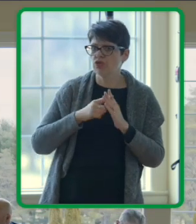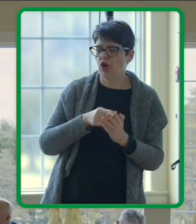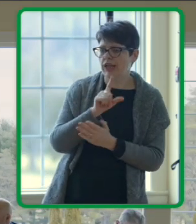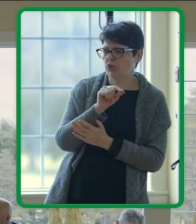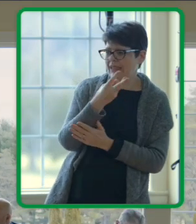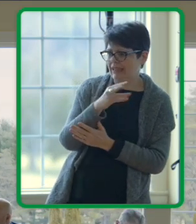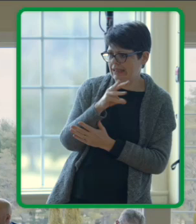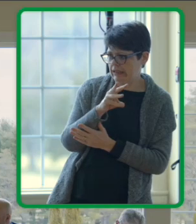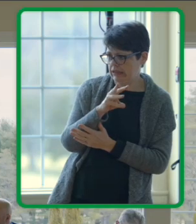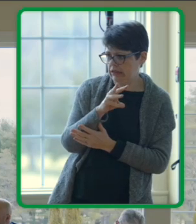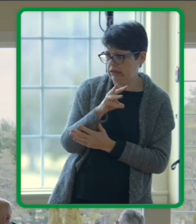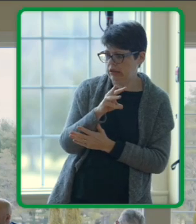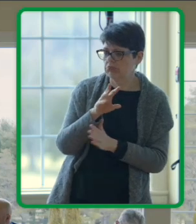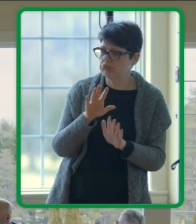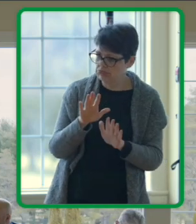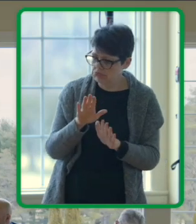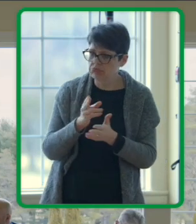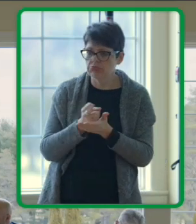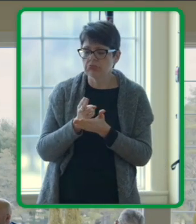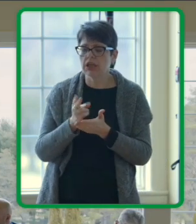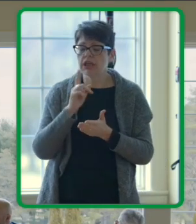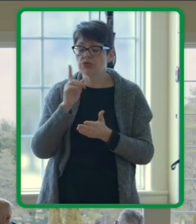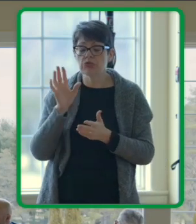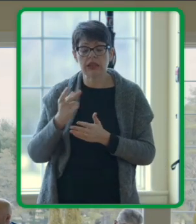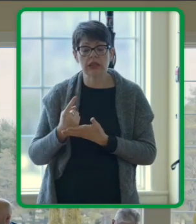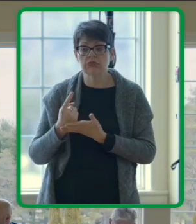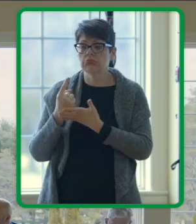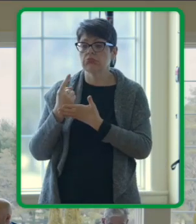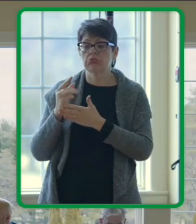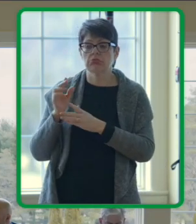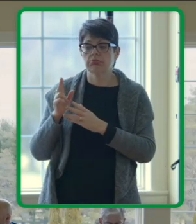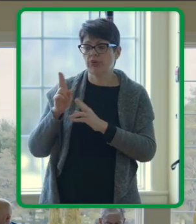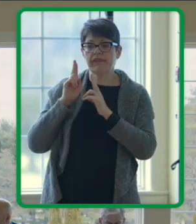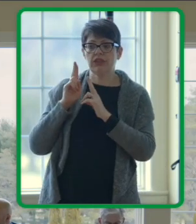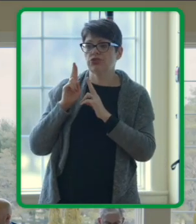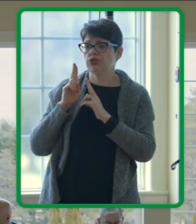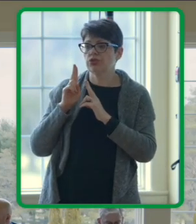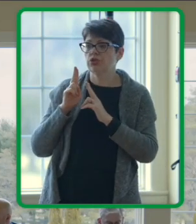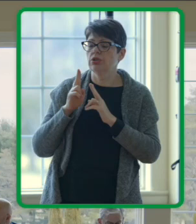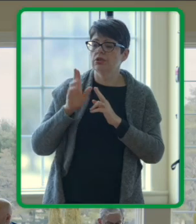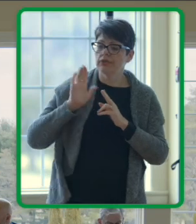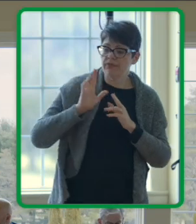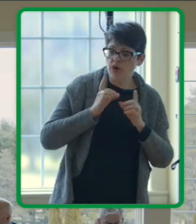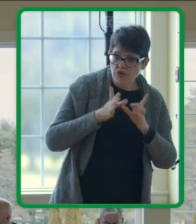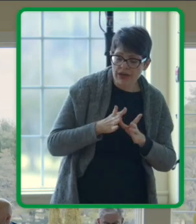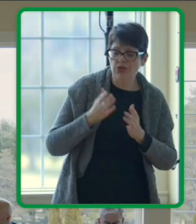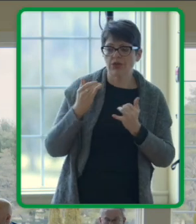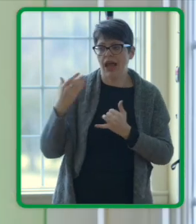2016. And I must say, it's really a distinct privilege to serve both as a director and now as a chair.